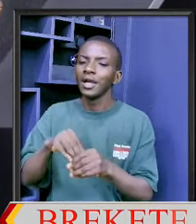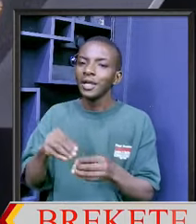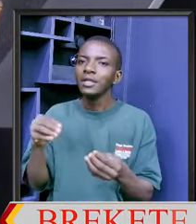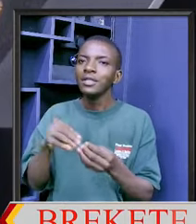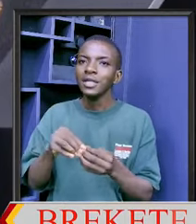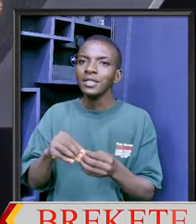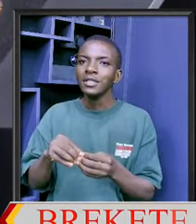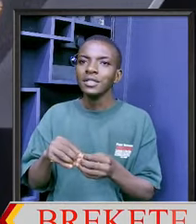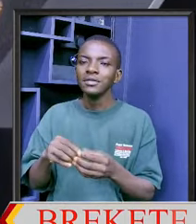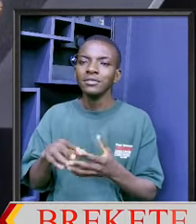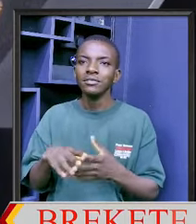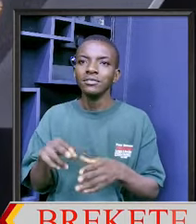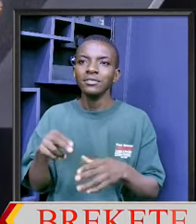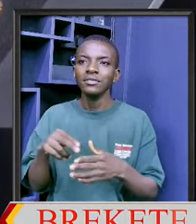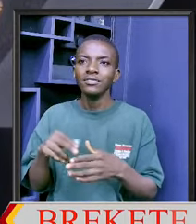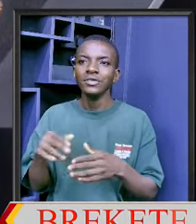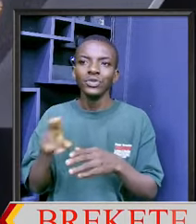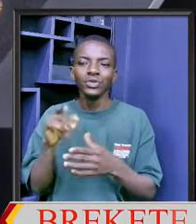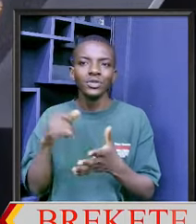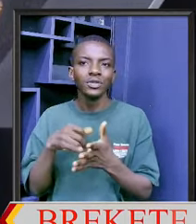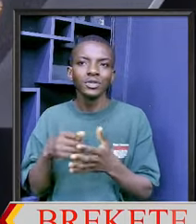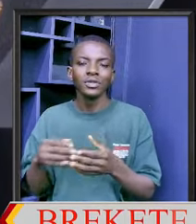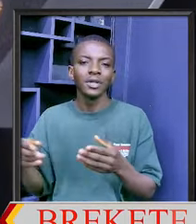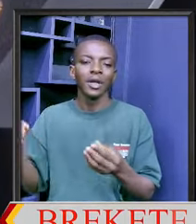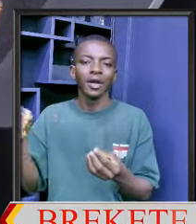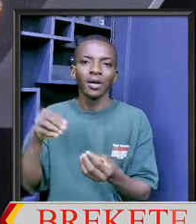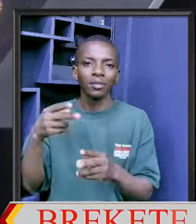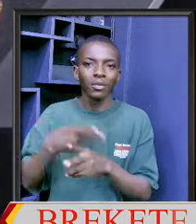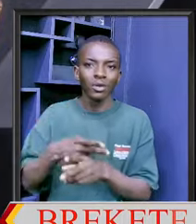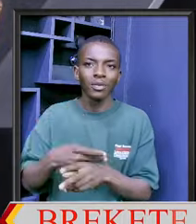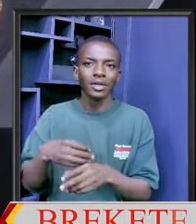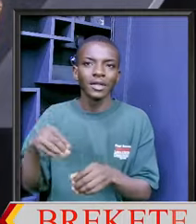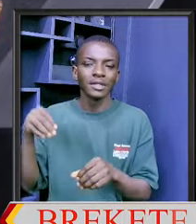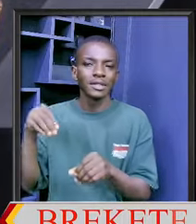It's like nuclear fission. You use it now, it is multiplying